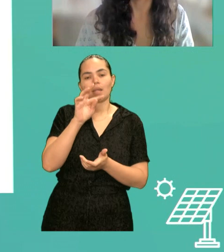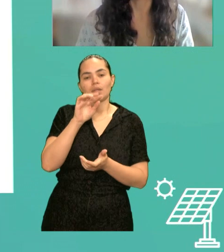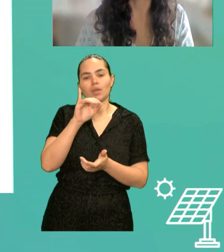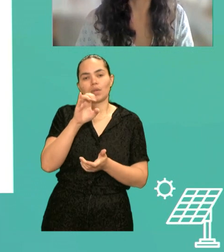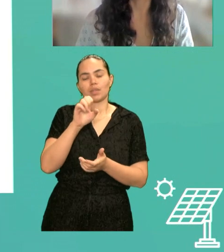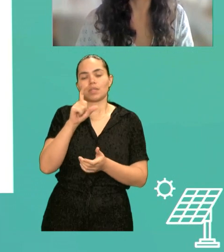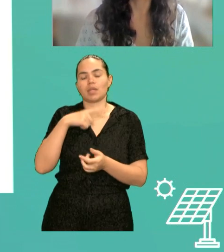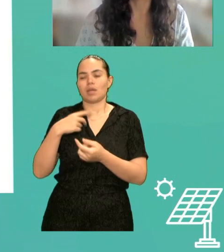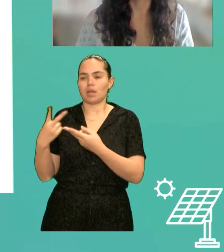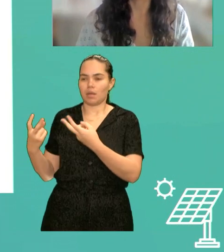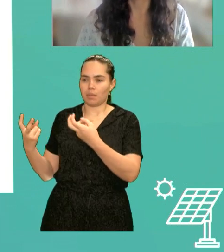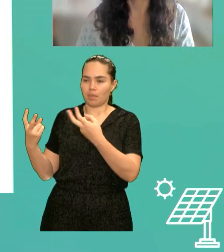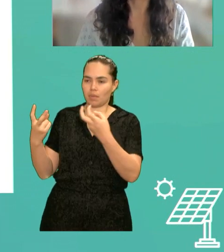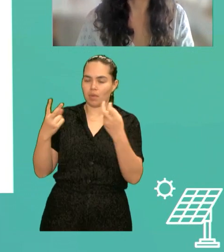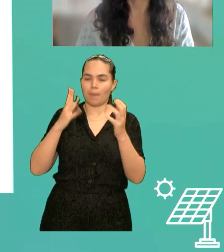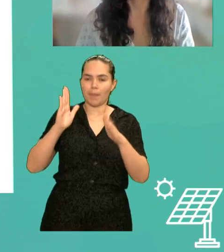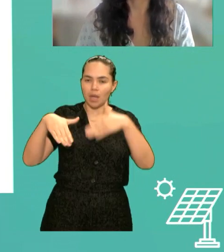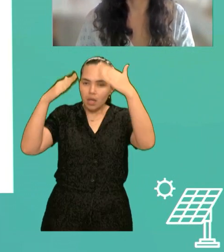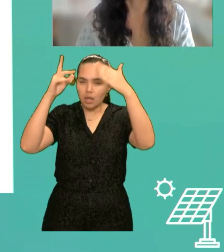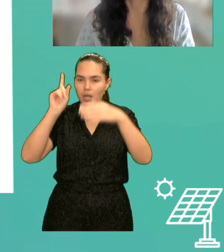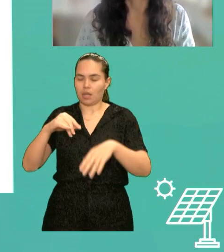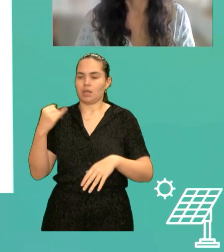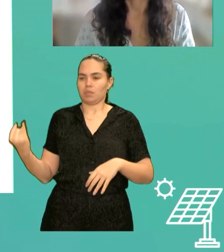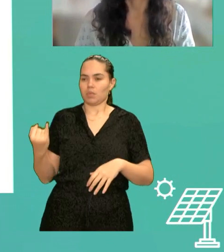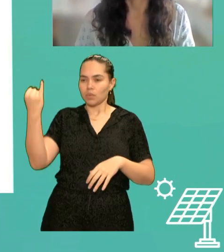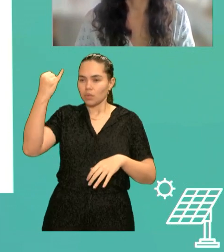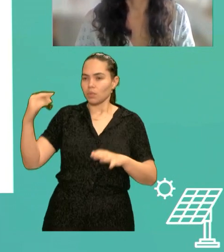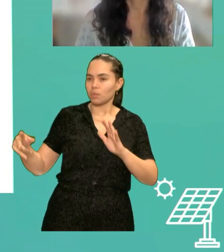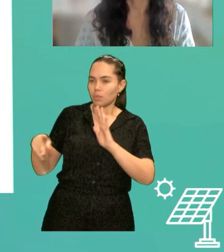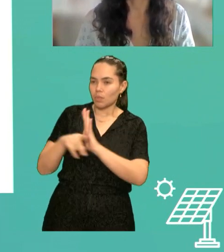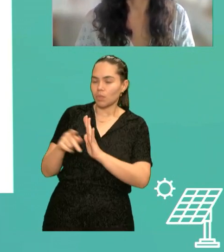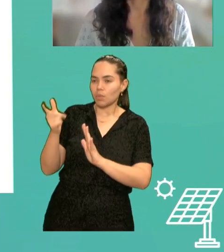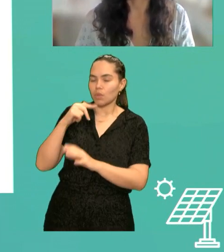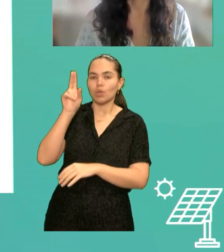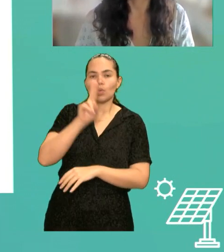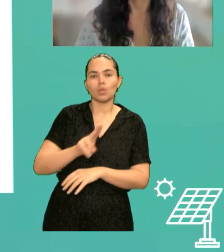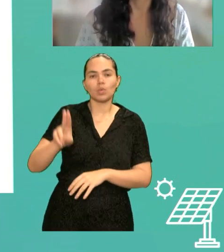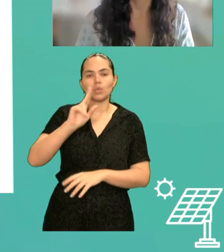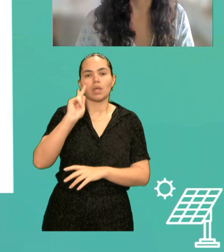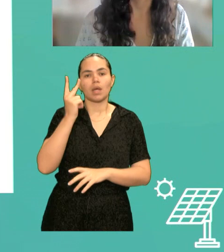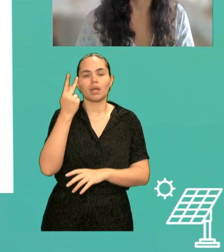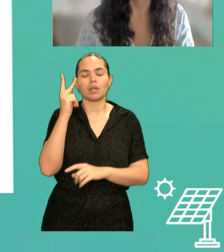development using the hydrogen directly as a fuel,